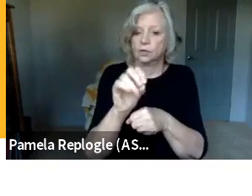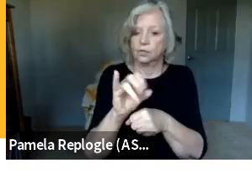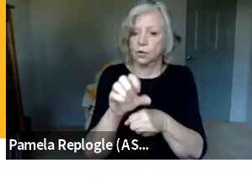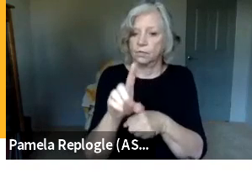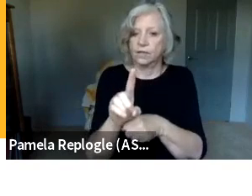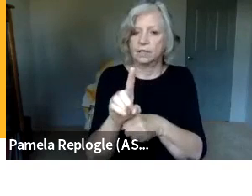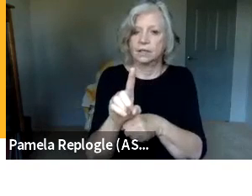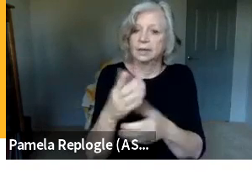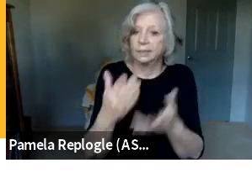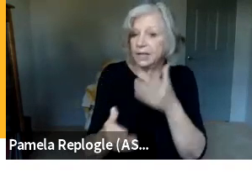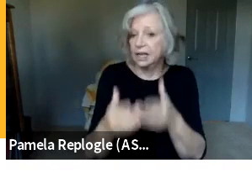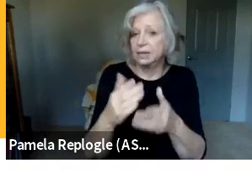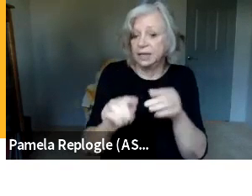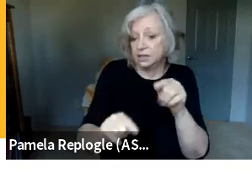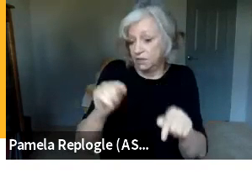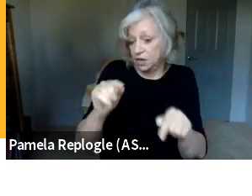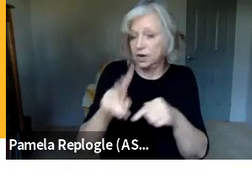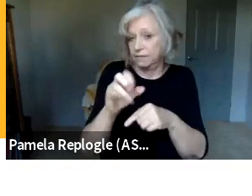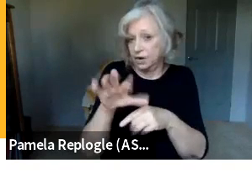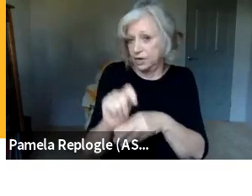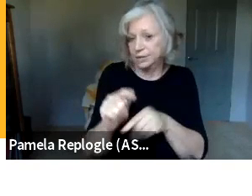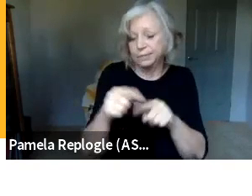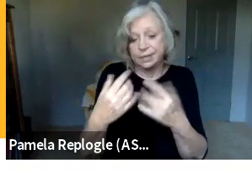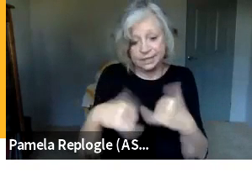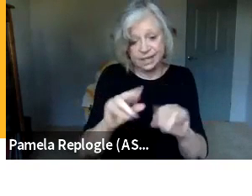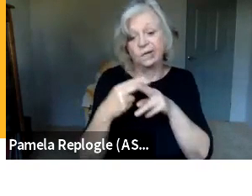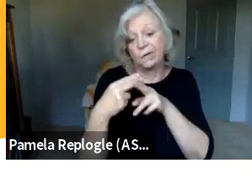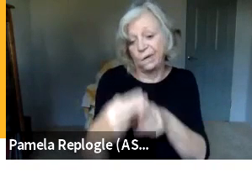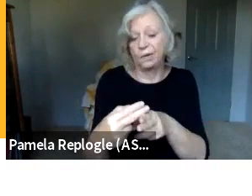the spread. Those continue to work, and we need to use those.